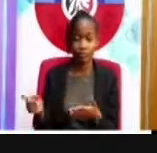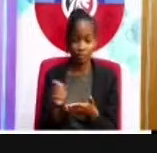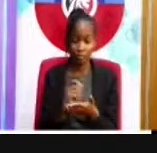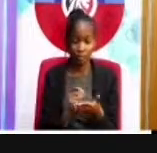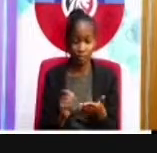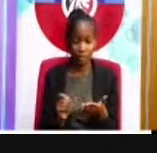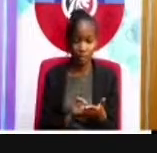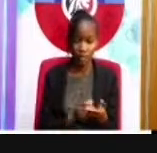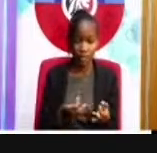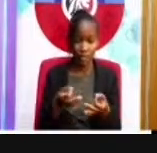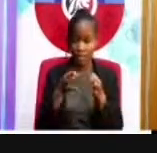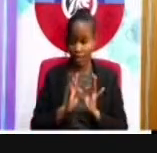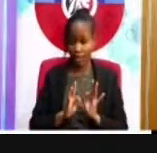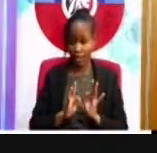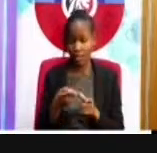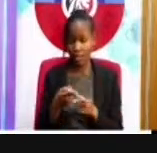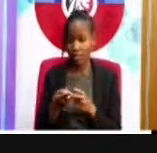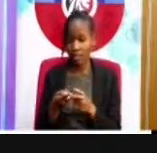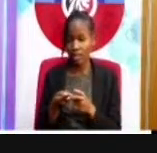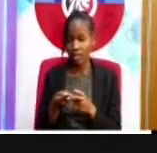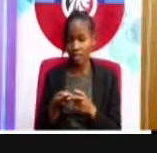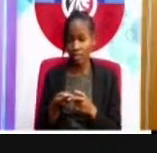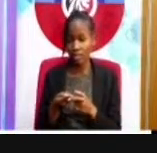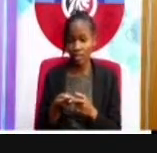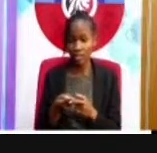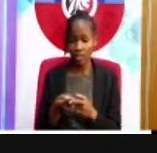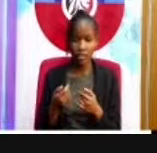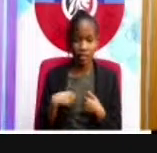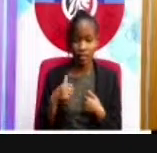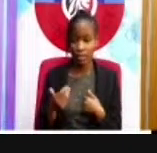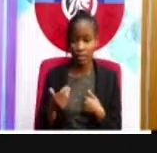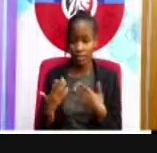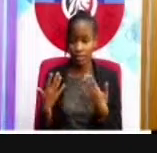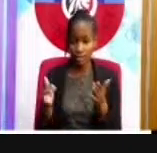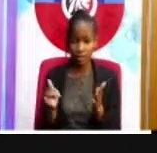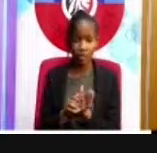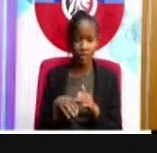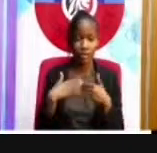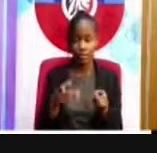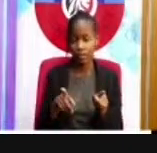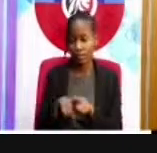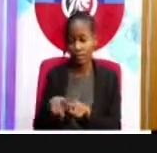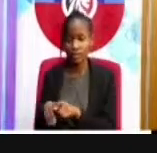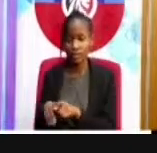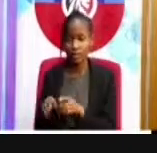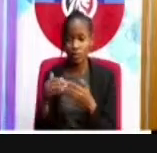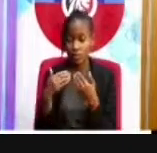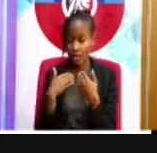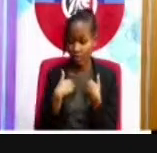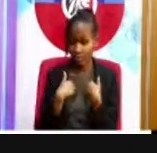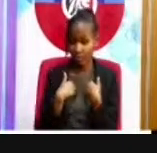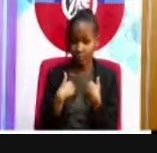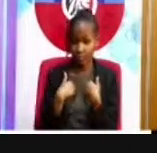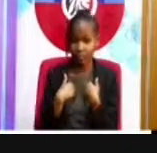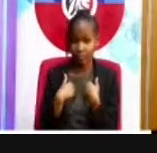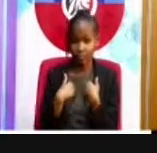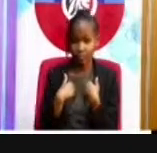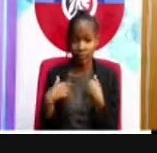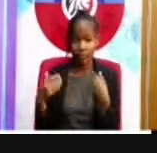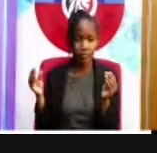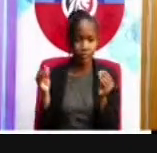and the Reserve Bank also gives inputs. So we have a committee that sits together